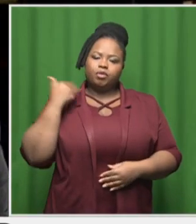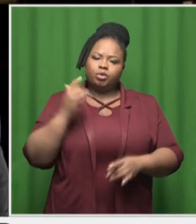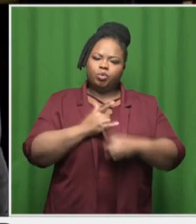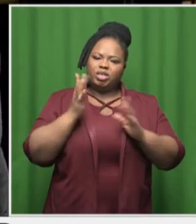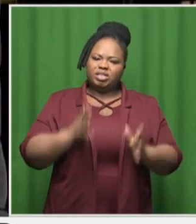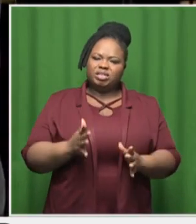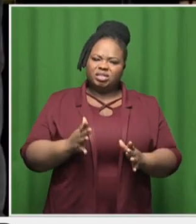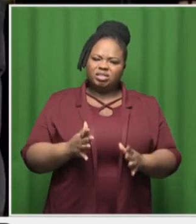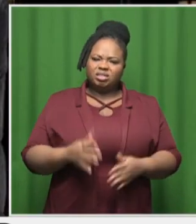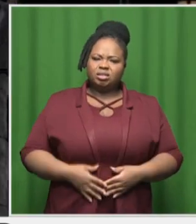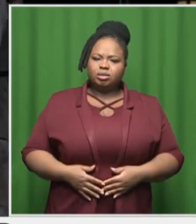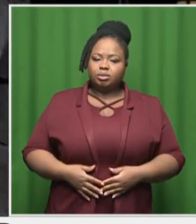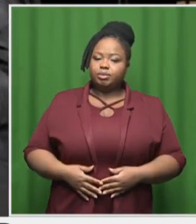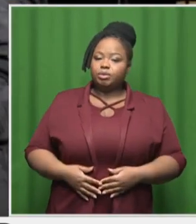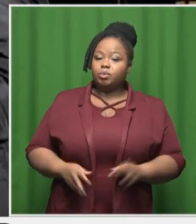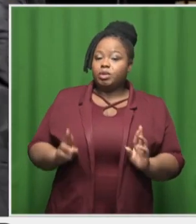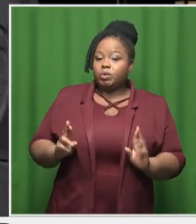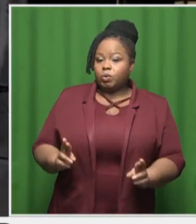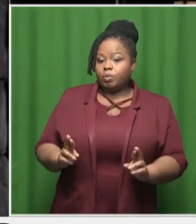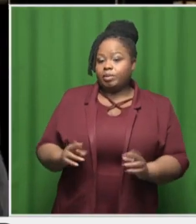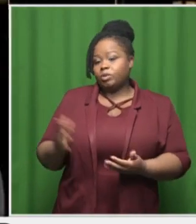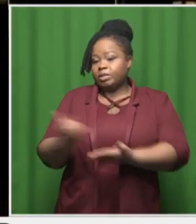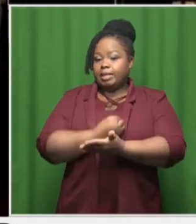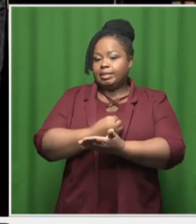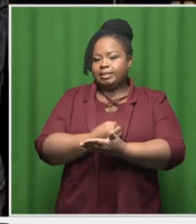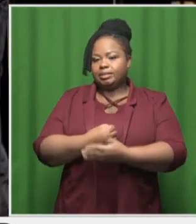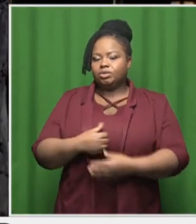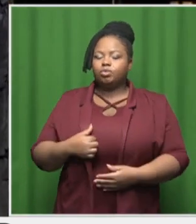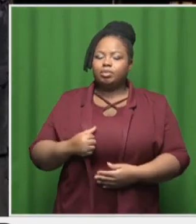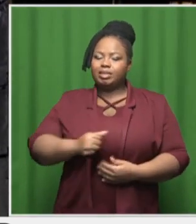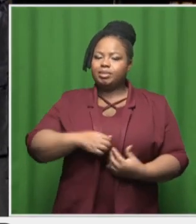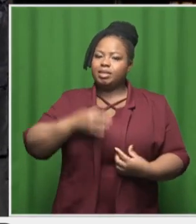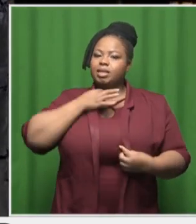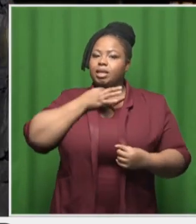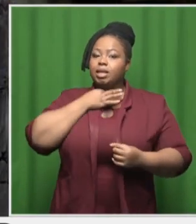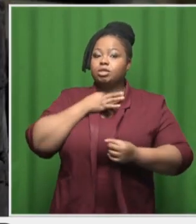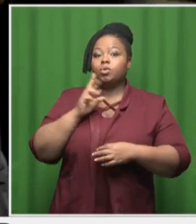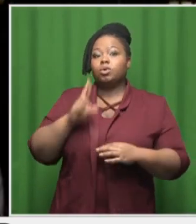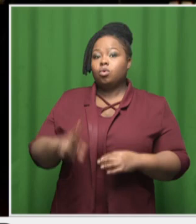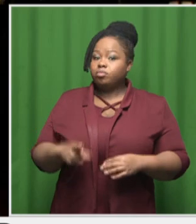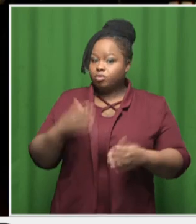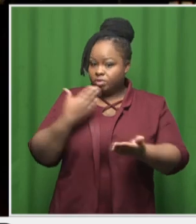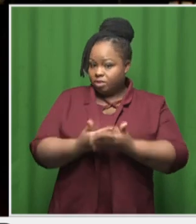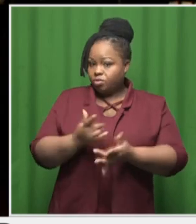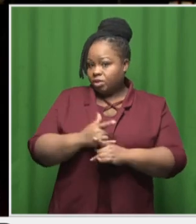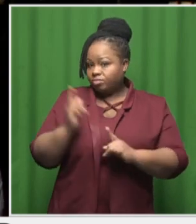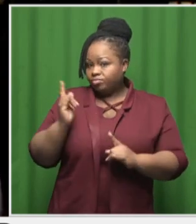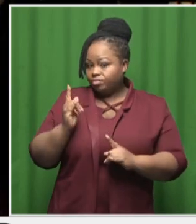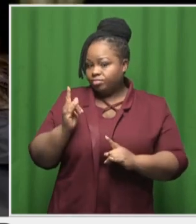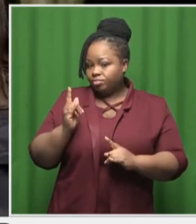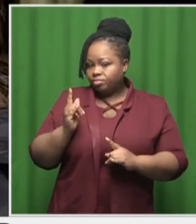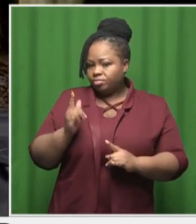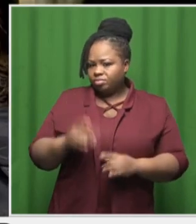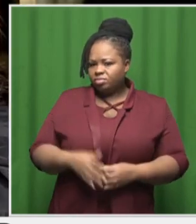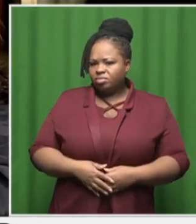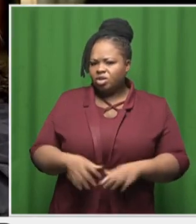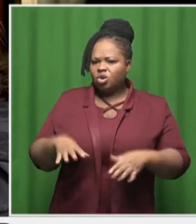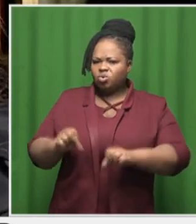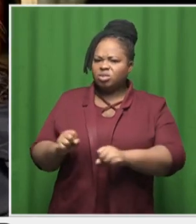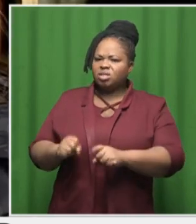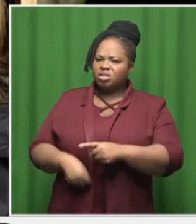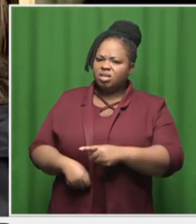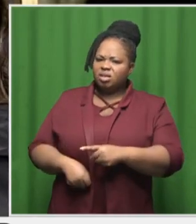can't call them the former. We're hoping to sneak it away from them, England. So we're hoping that we can take that. No, they hosted it, right?